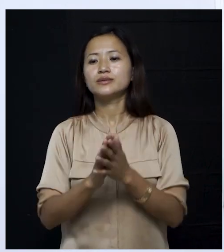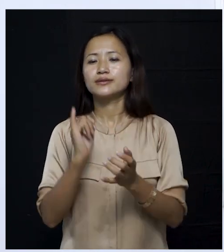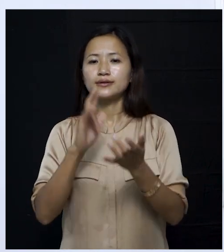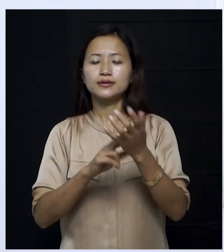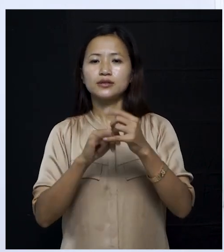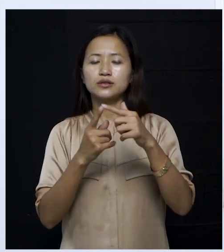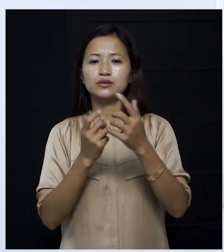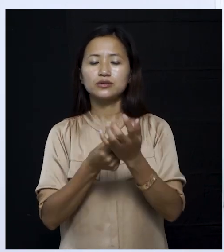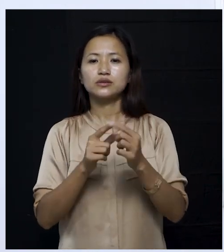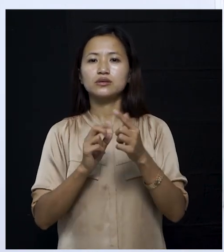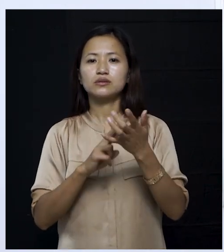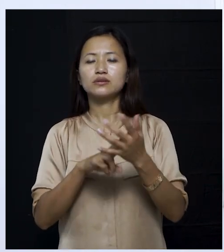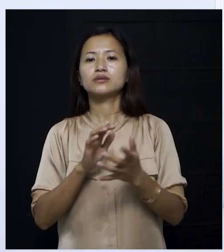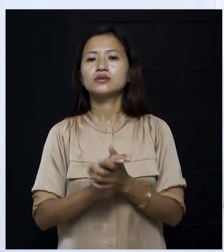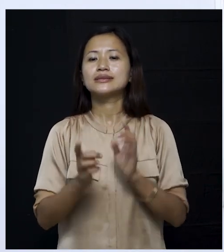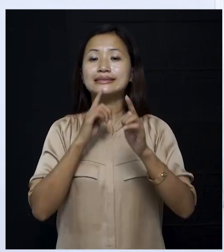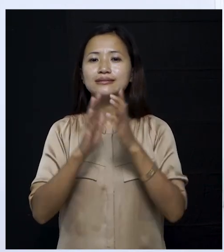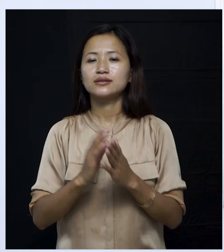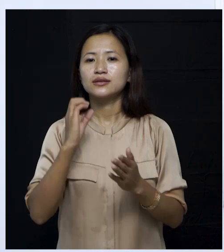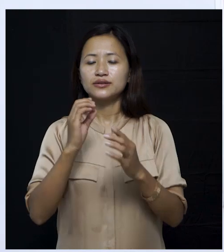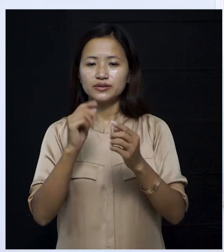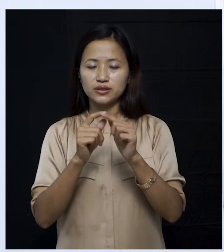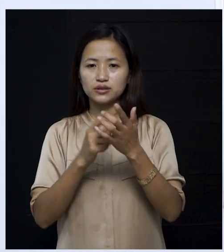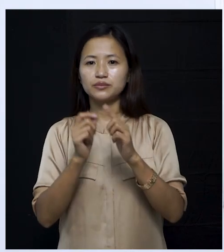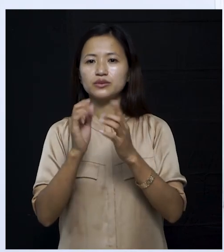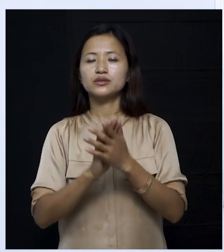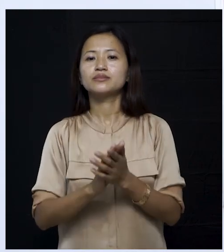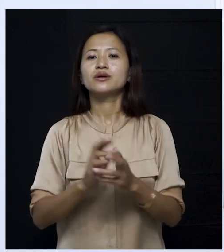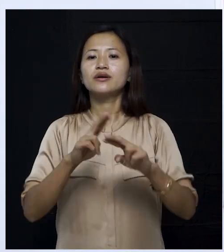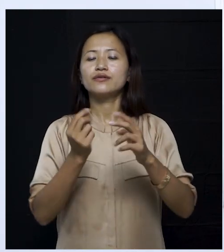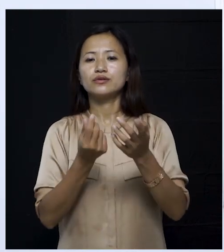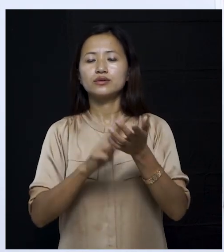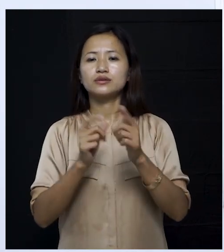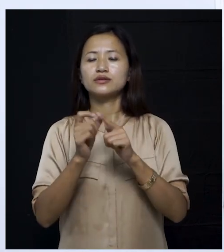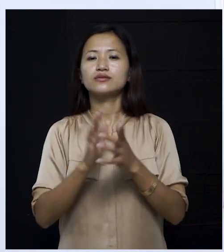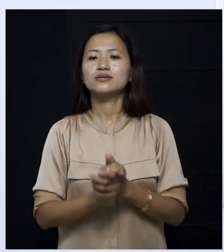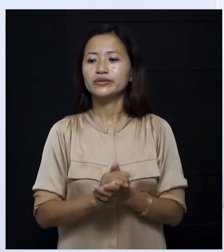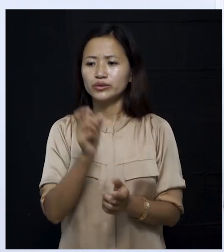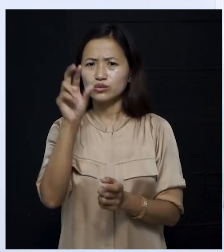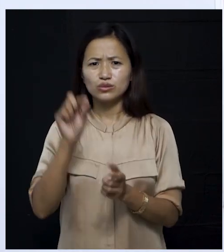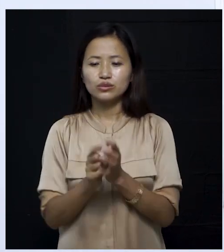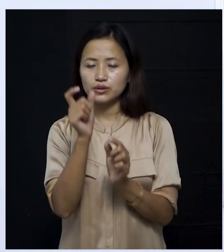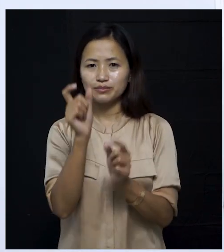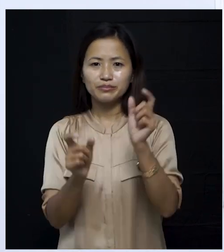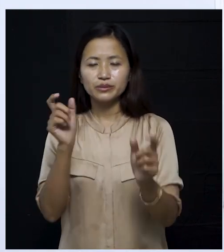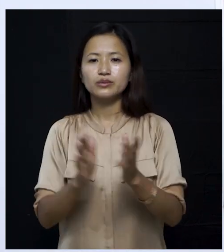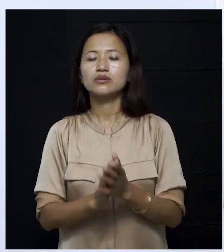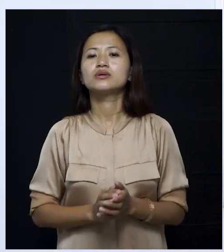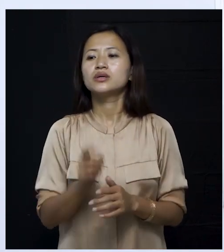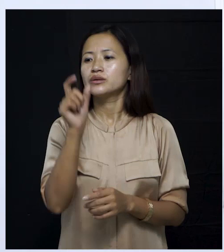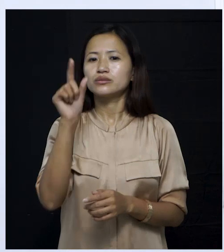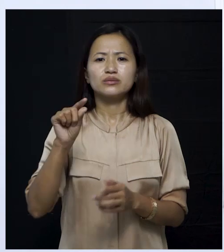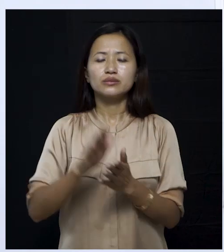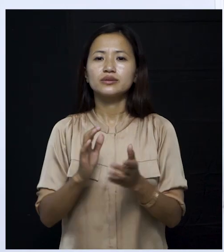institution. Then we have also discussed about the cheat fund, isn't it? Where this is to do with people, or we can say friends also,